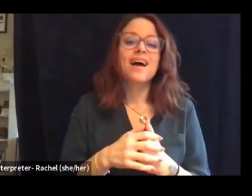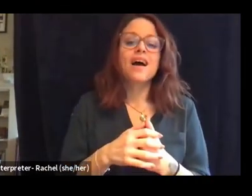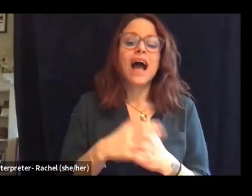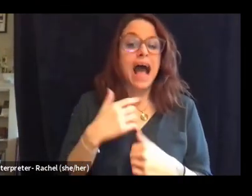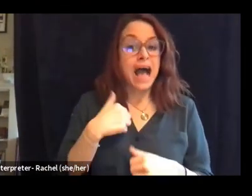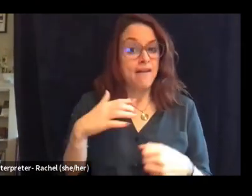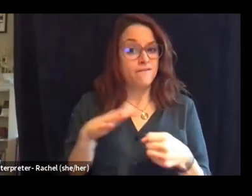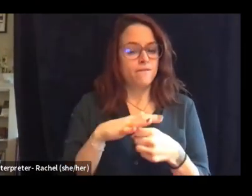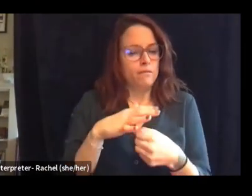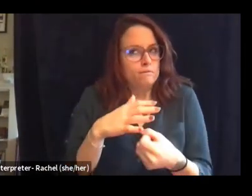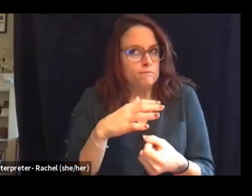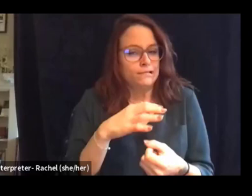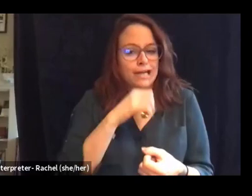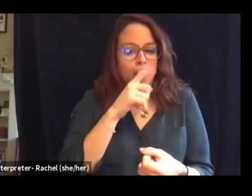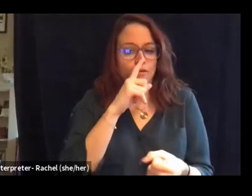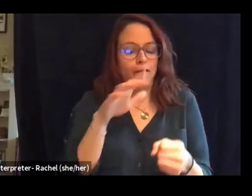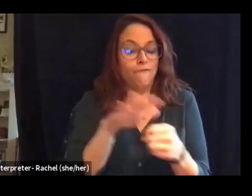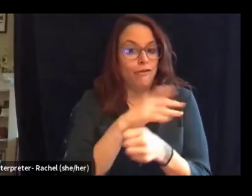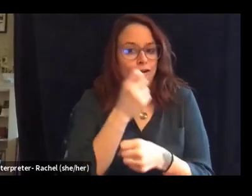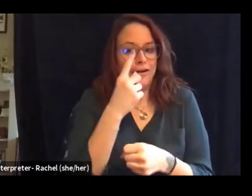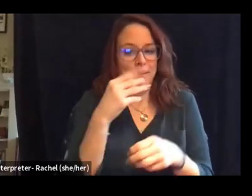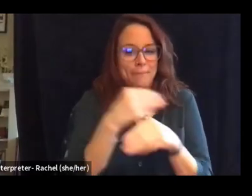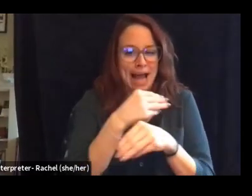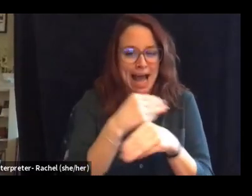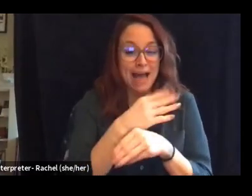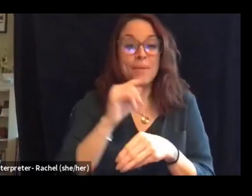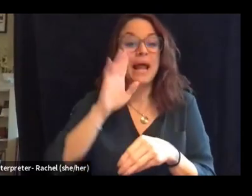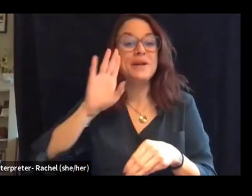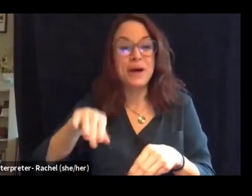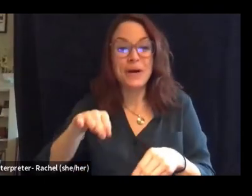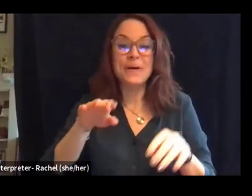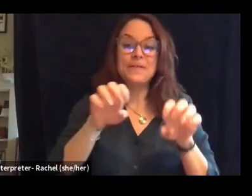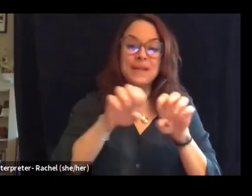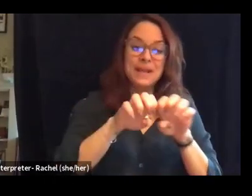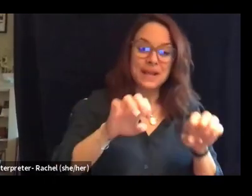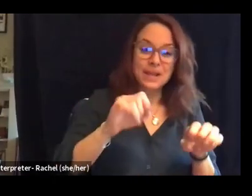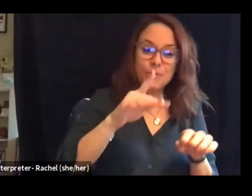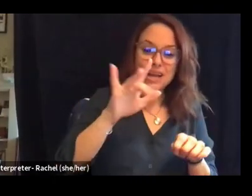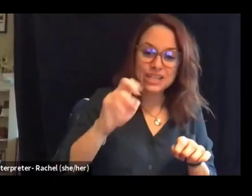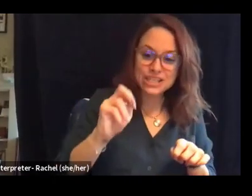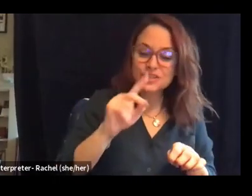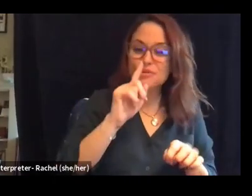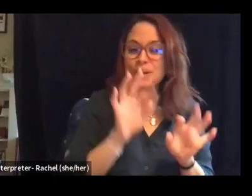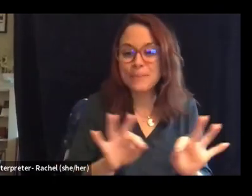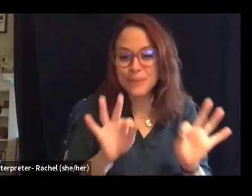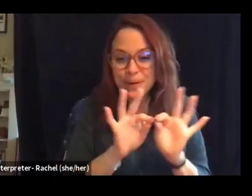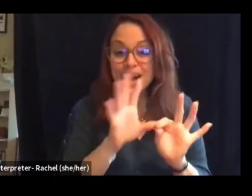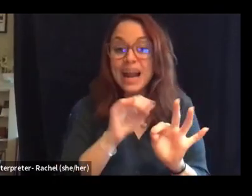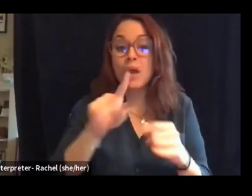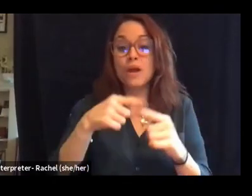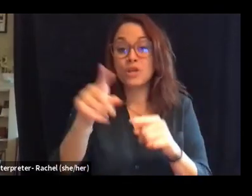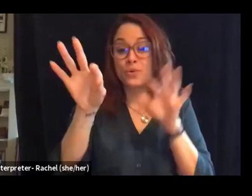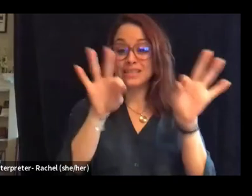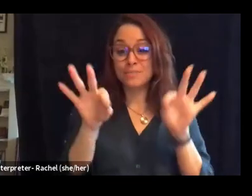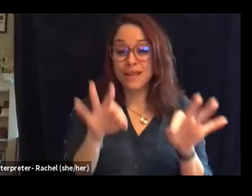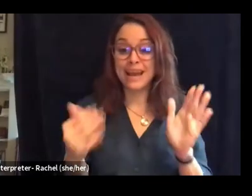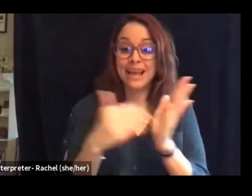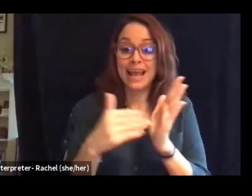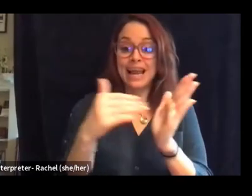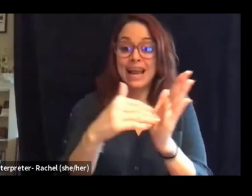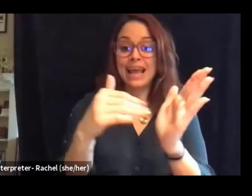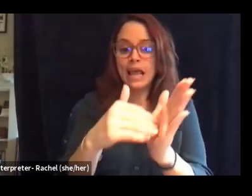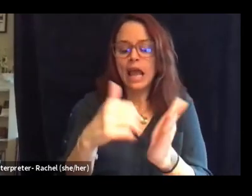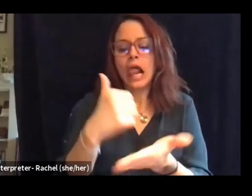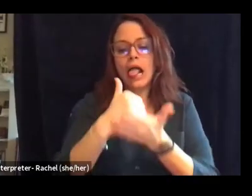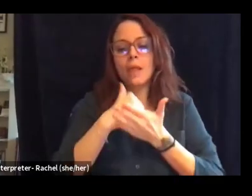understand math, and I know you need these equations, and having you explain that always helps me out. So thank you for another